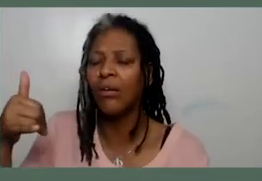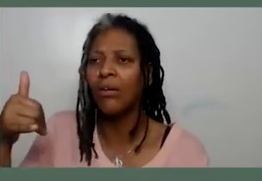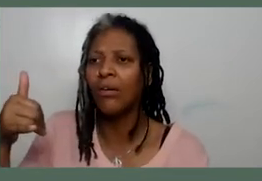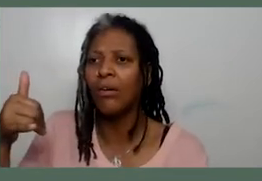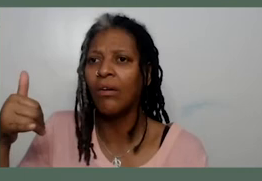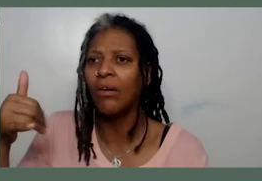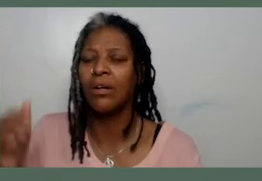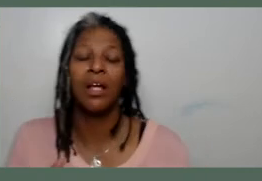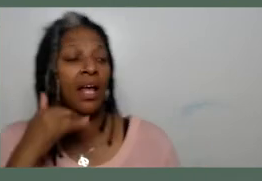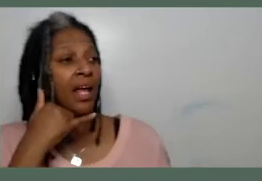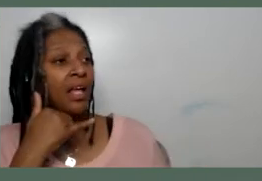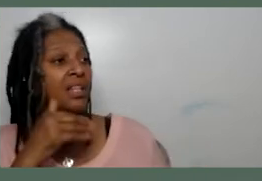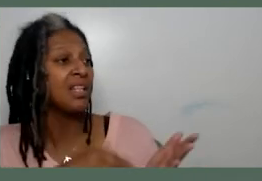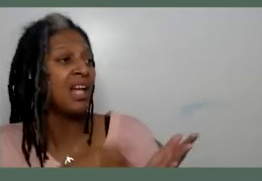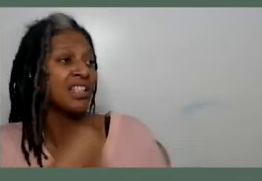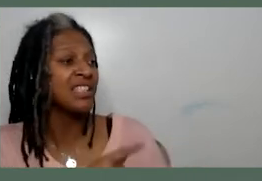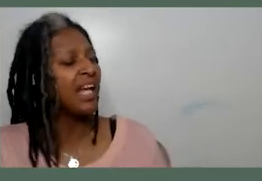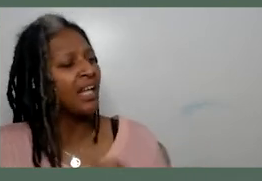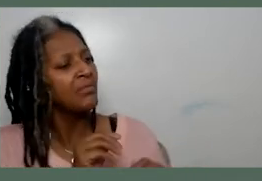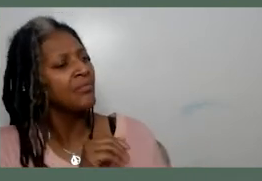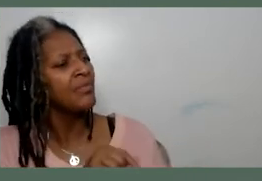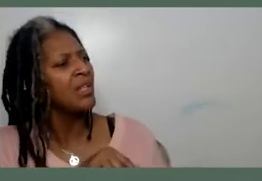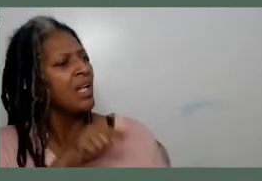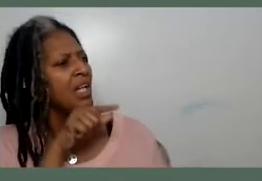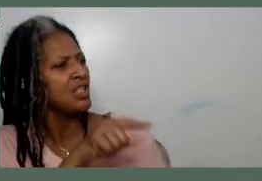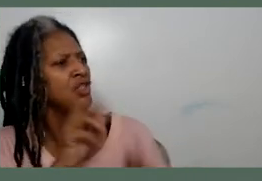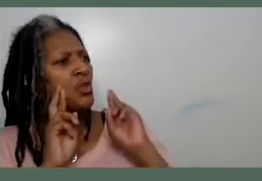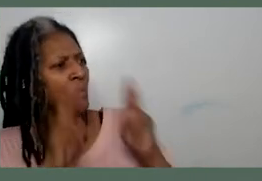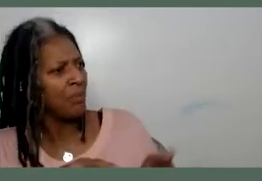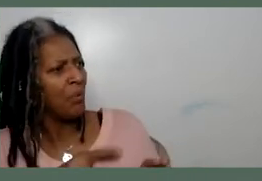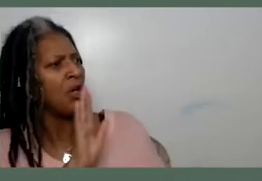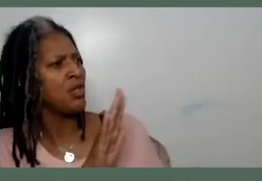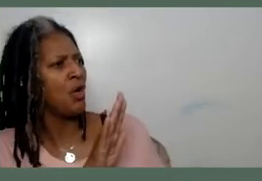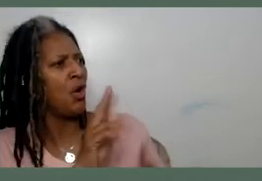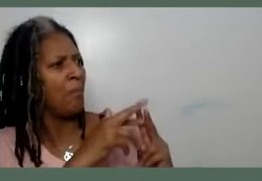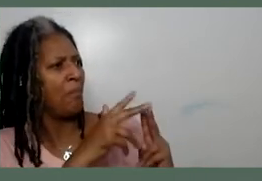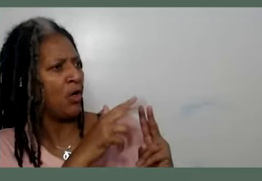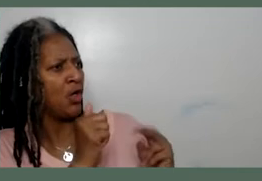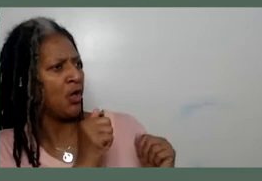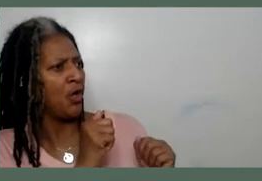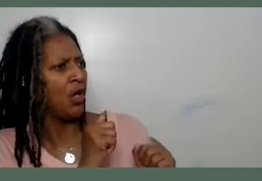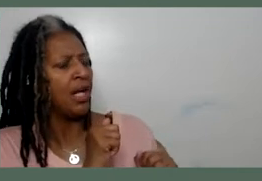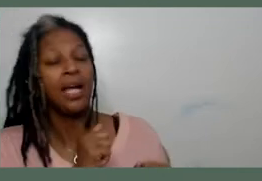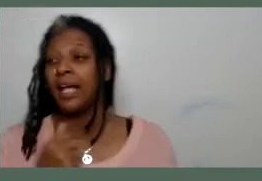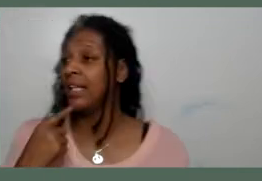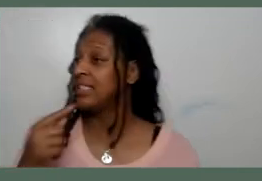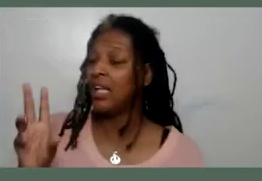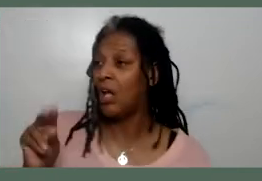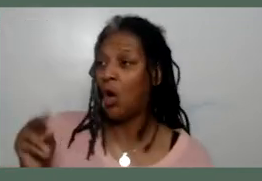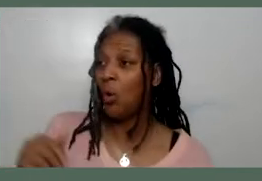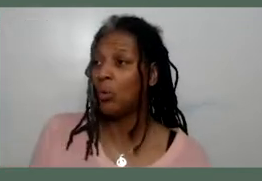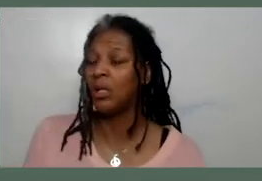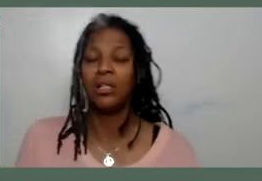need to report. Did you report your partner for, you know, hurting you? And she said, no, because what happens when I